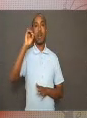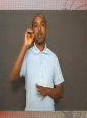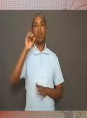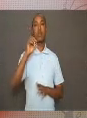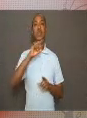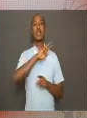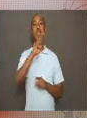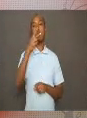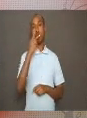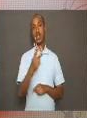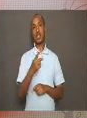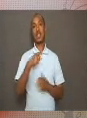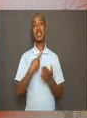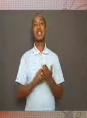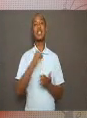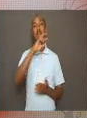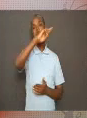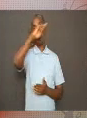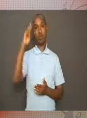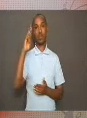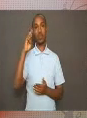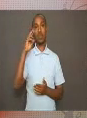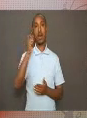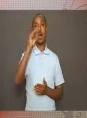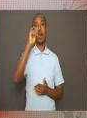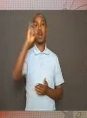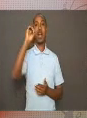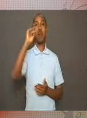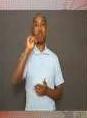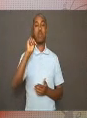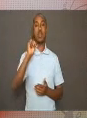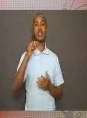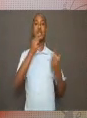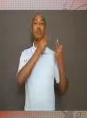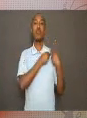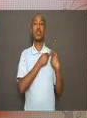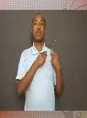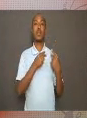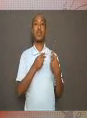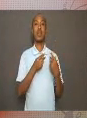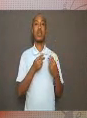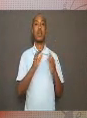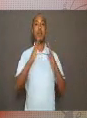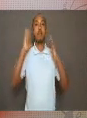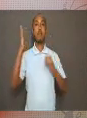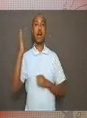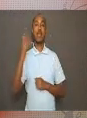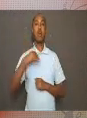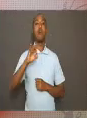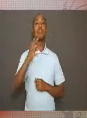possess. This is because the anion is responsible, in part, for